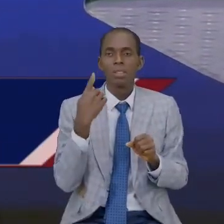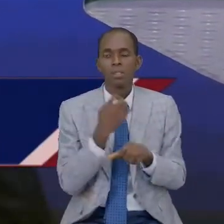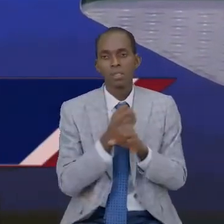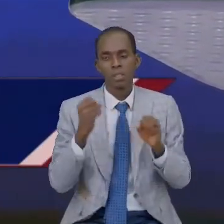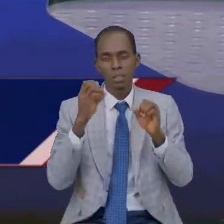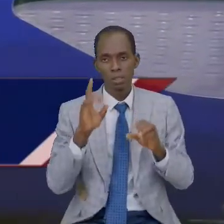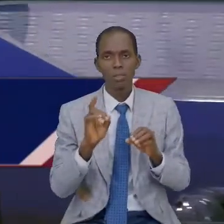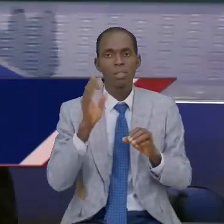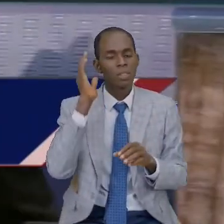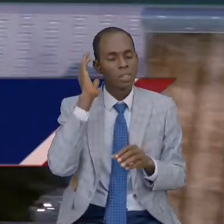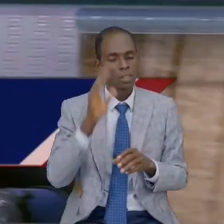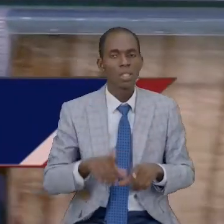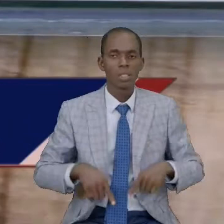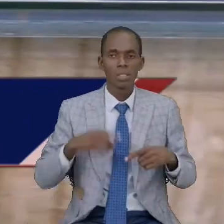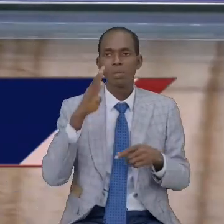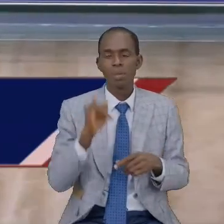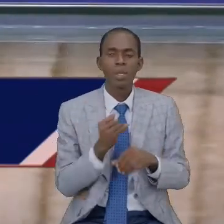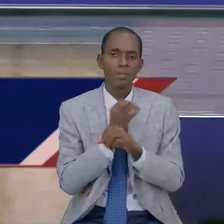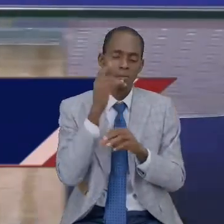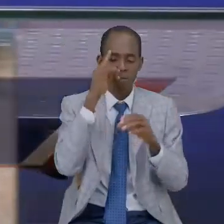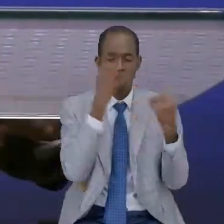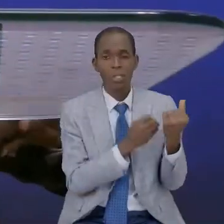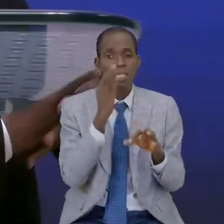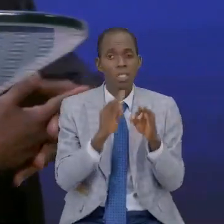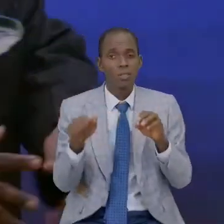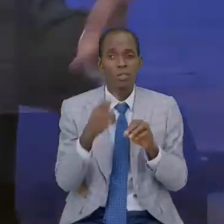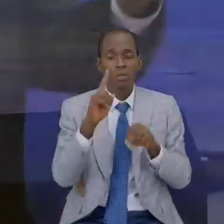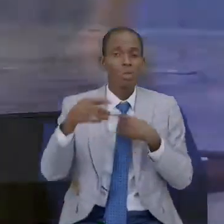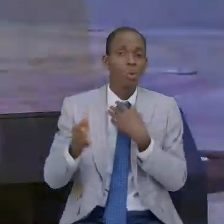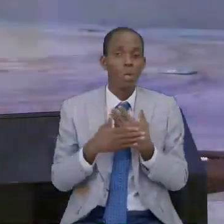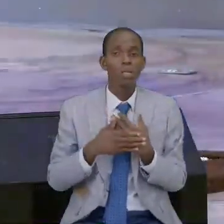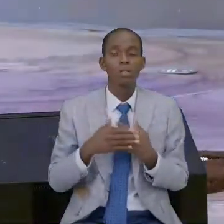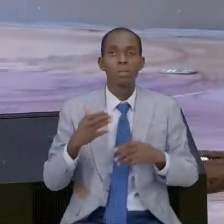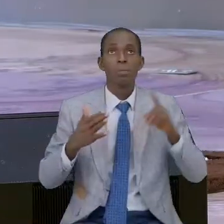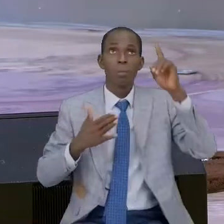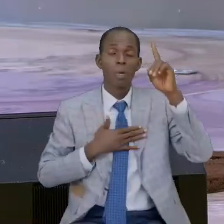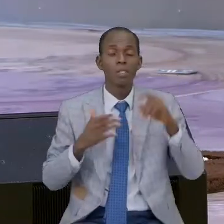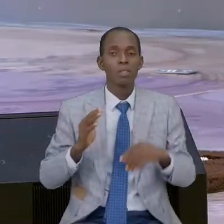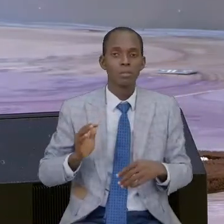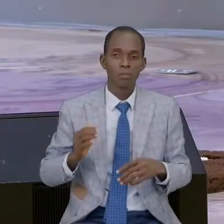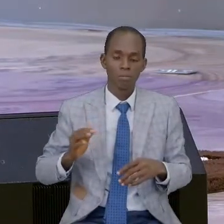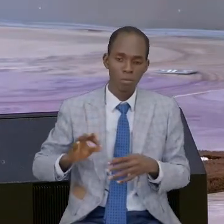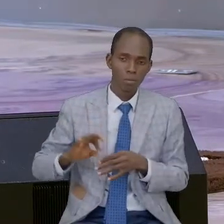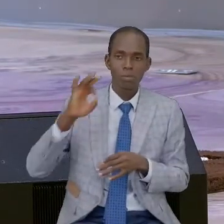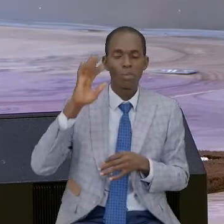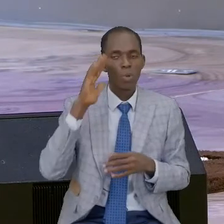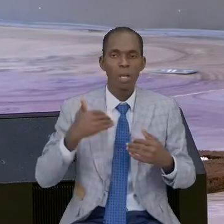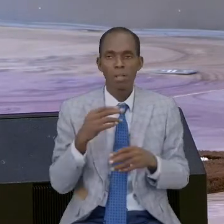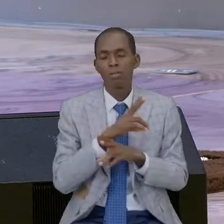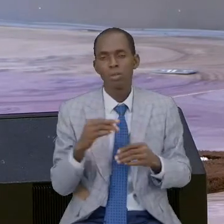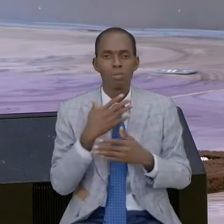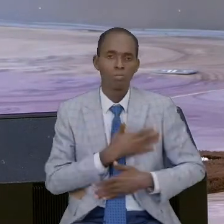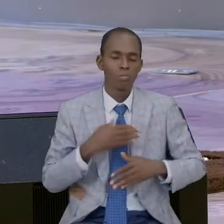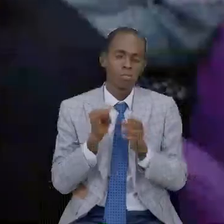the justified shall live by faith. But if any man draw back, my soul shall have no pleasure in